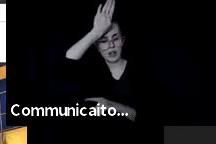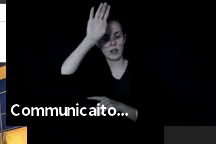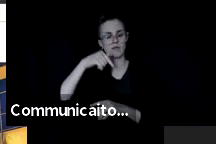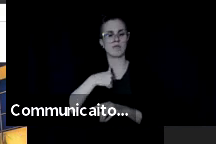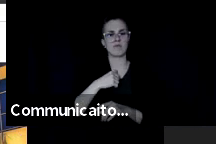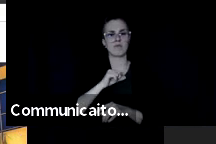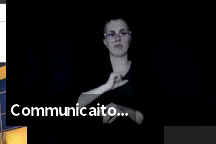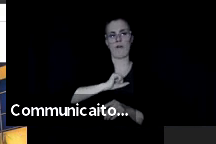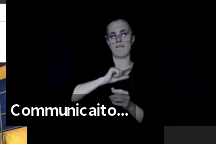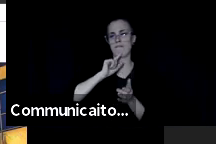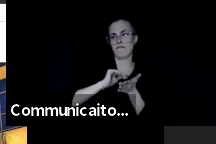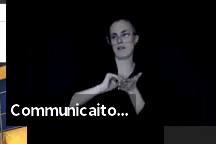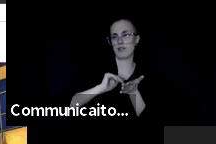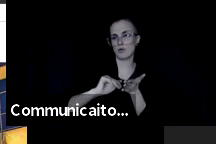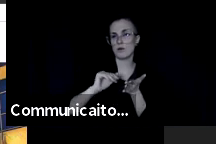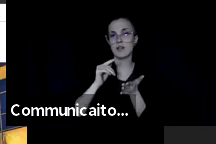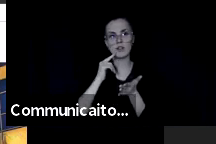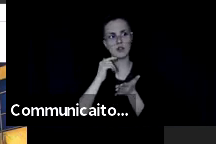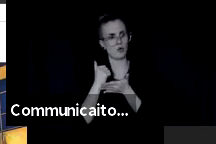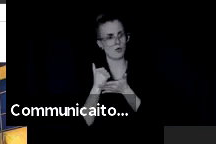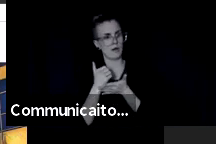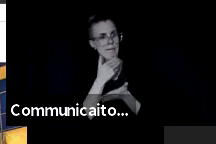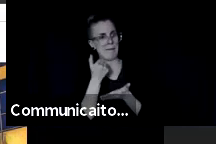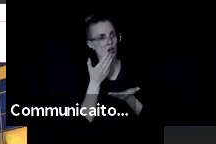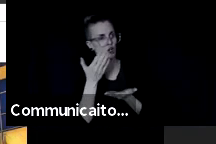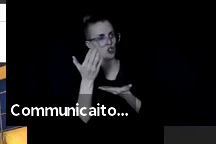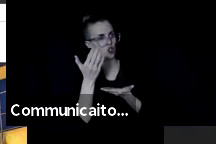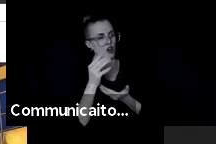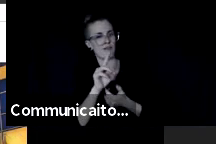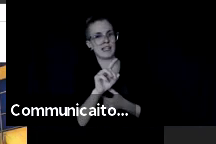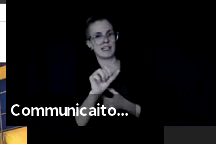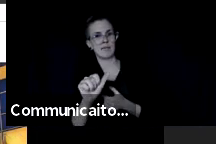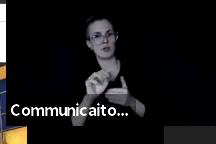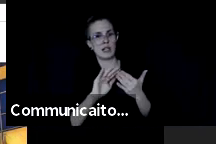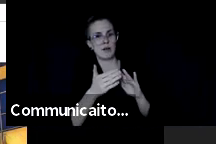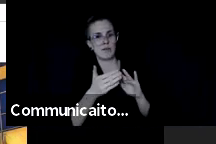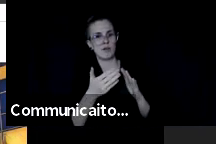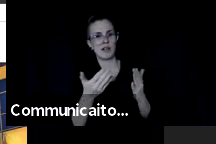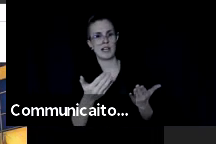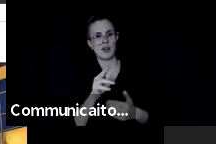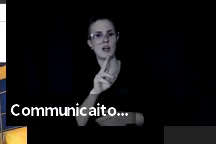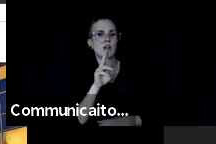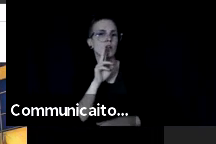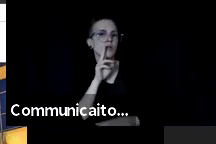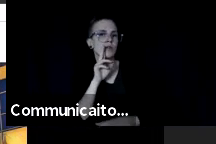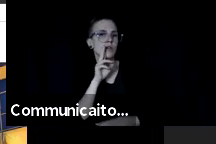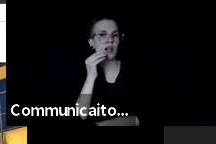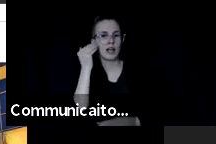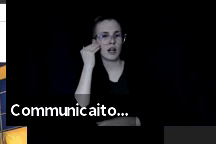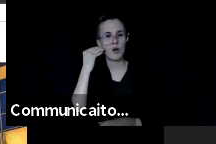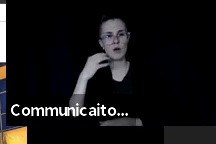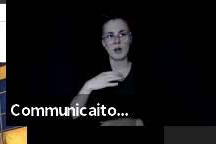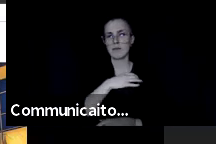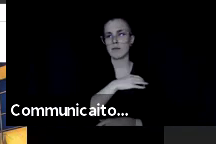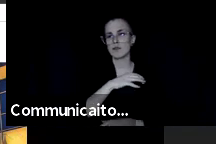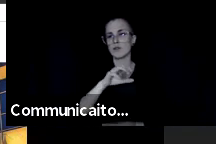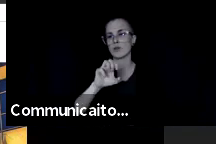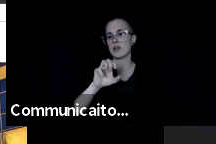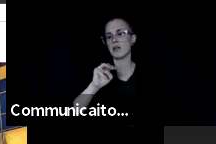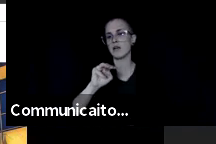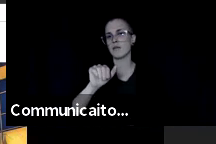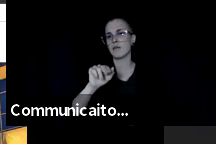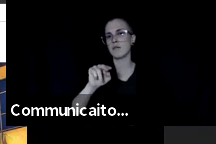the disability community here in Houston under the leadership of Commissioner Emmanuel Iziashi.